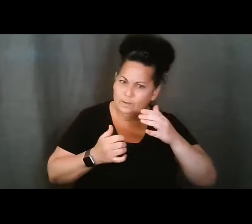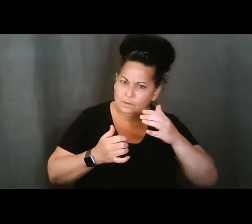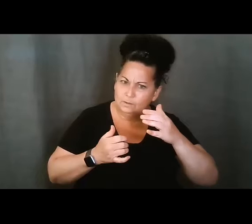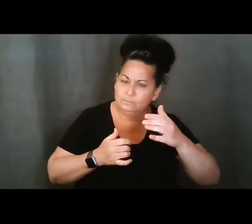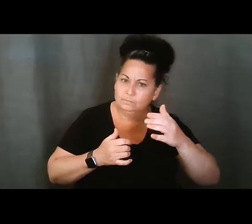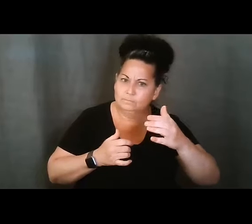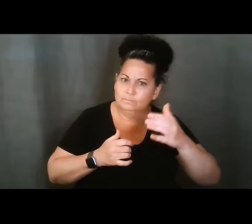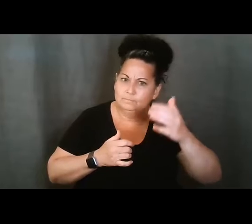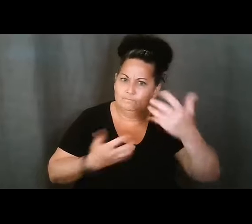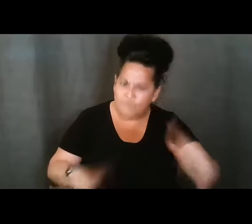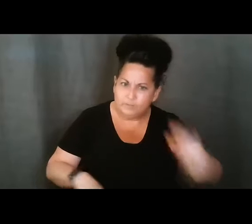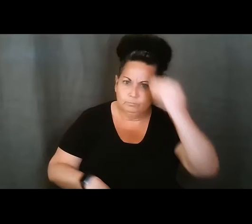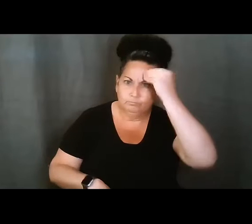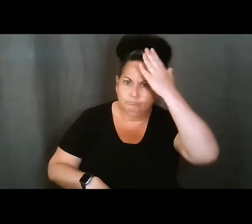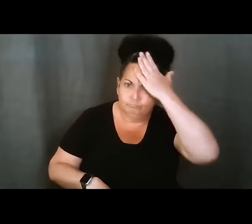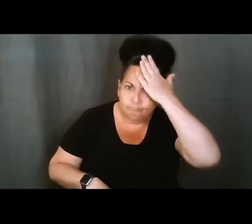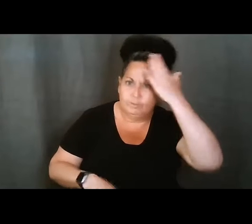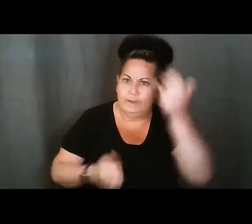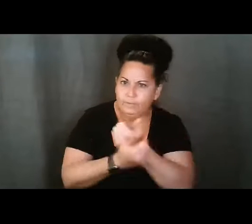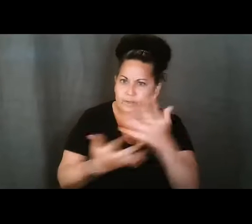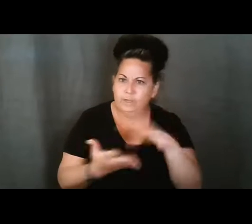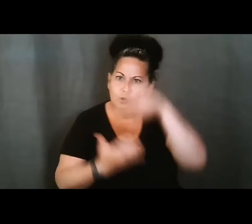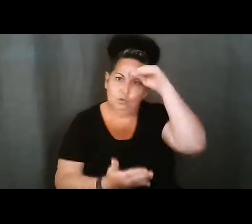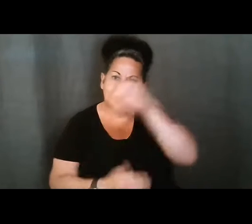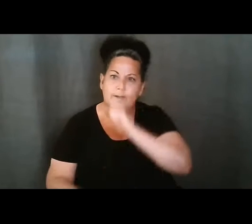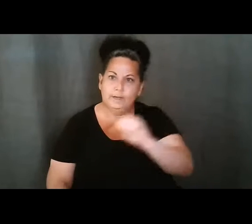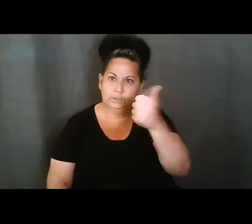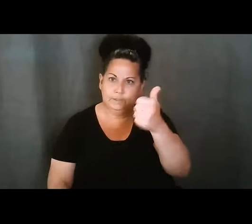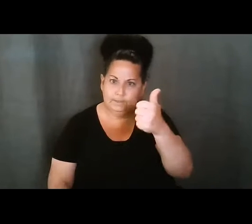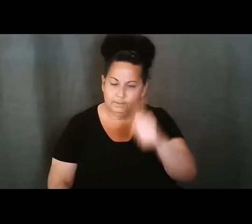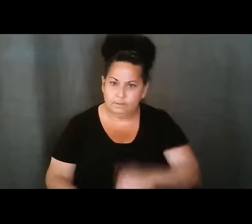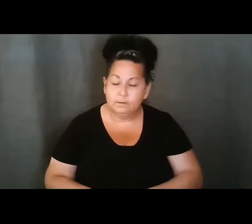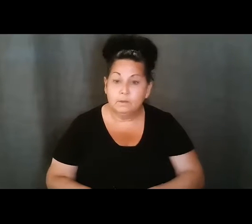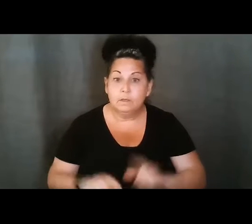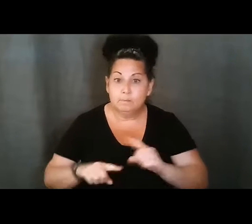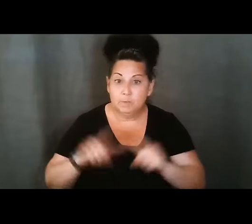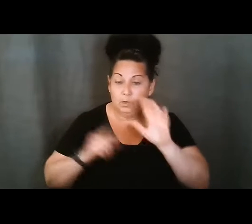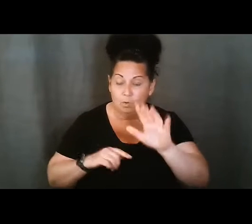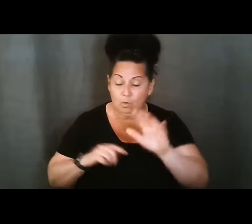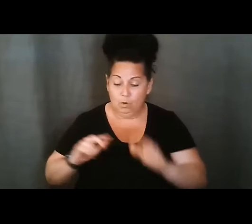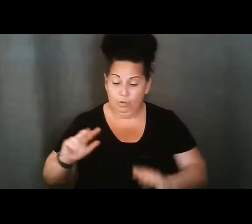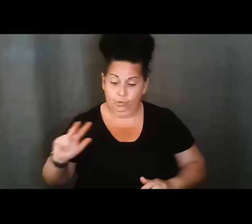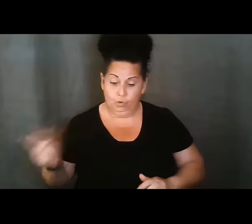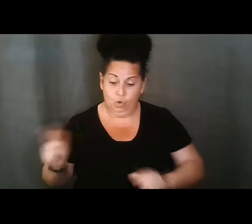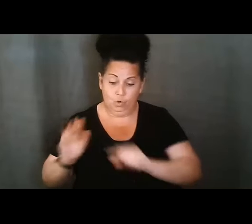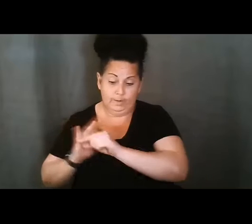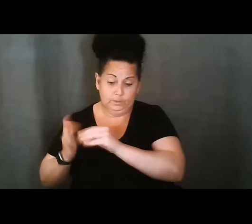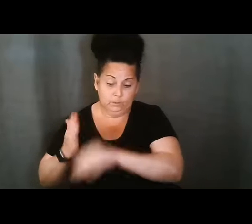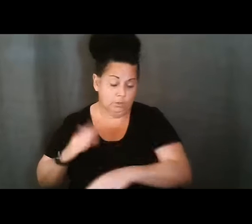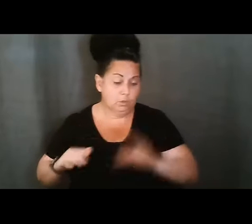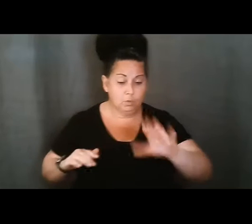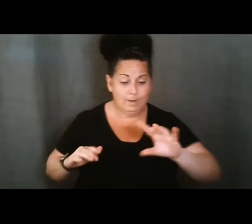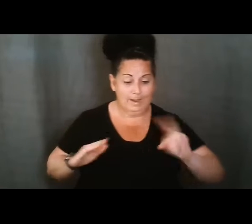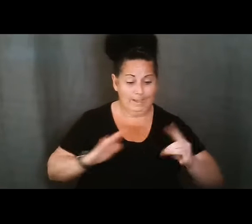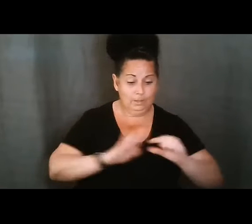to grow, parents. You cannot use the same strategies for your third grader as you do for your eighth grader or for your